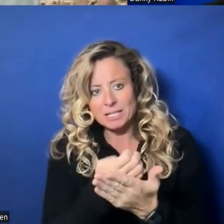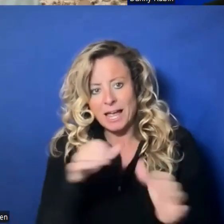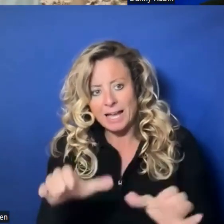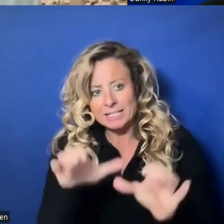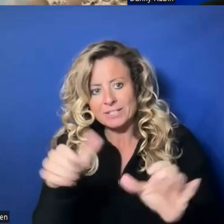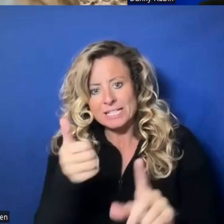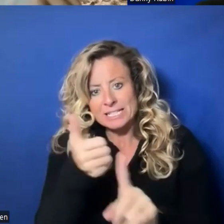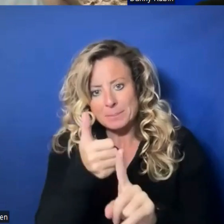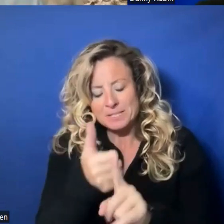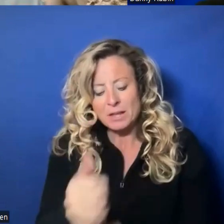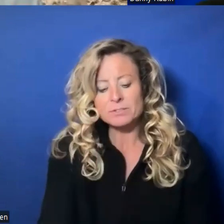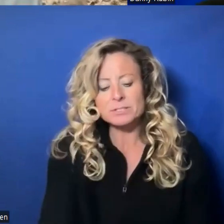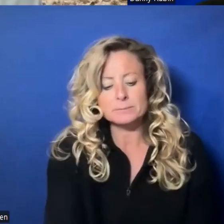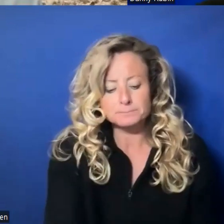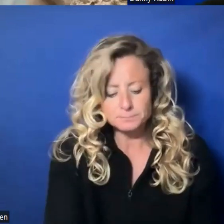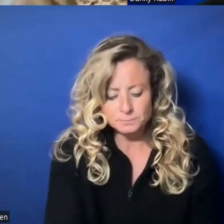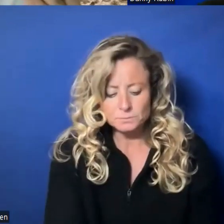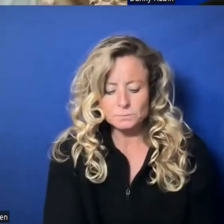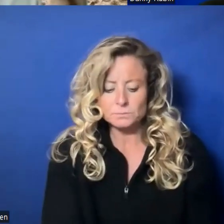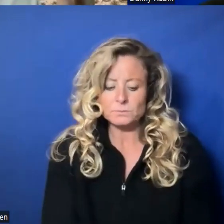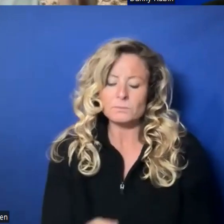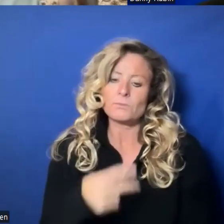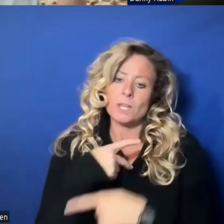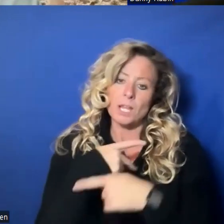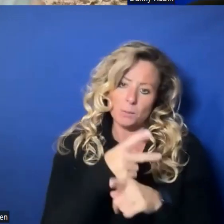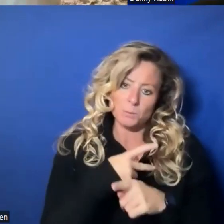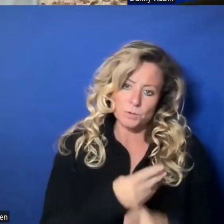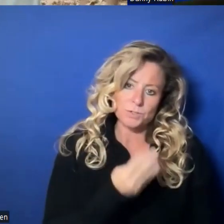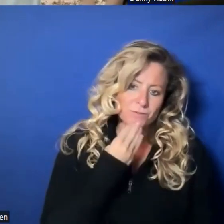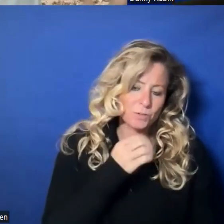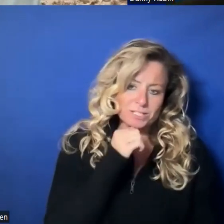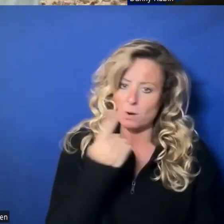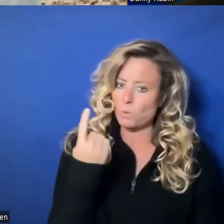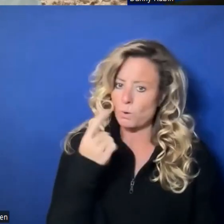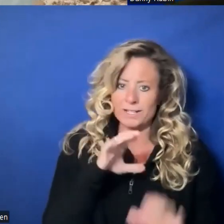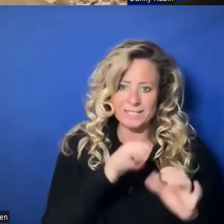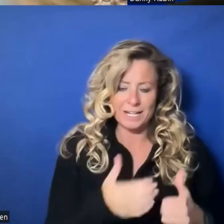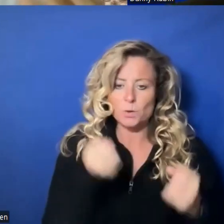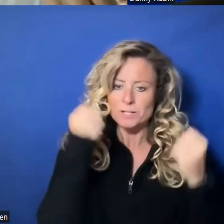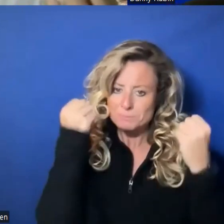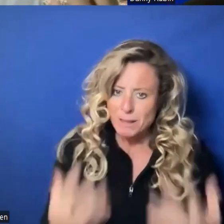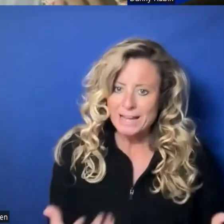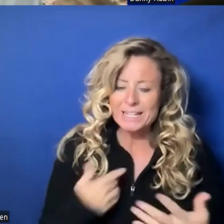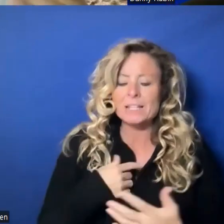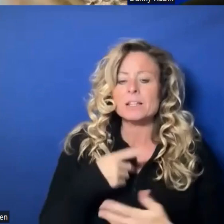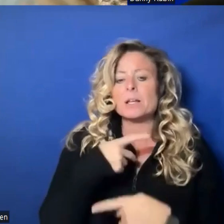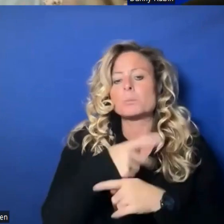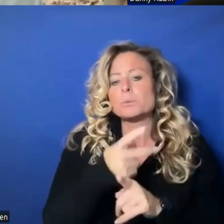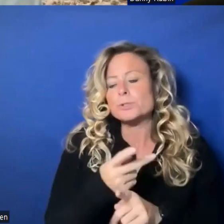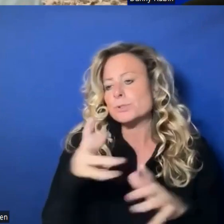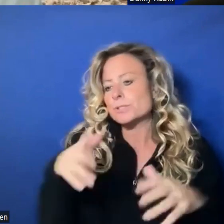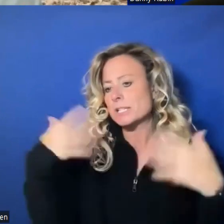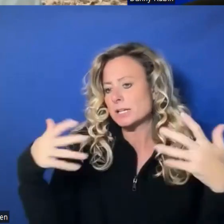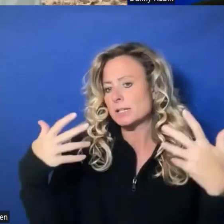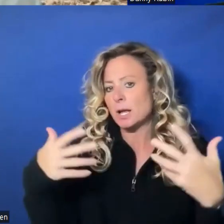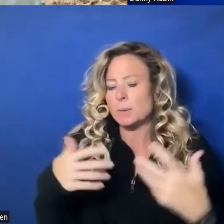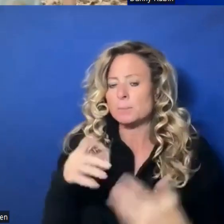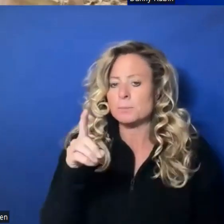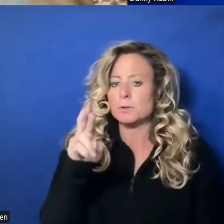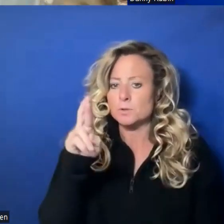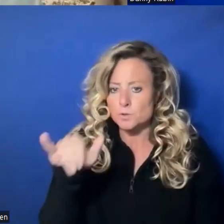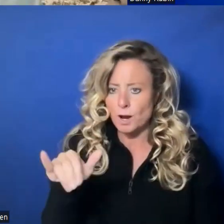activities. And producing food is not one category, there's many categories, like producing dry